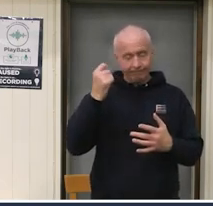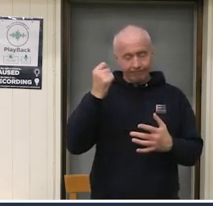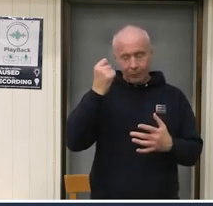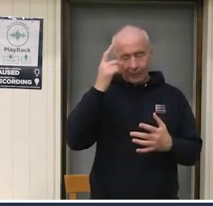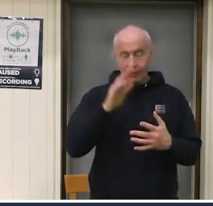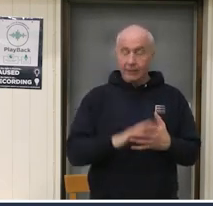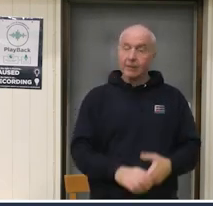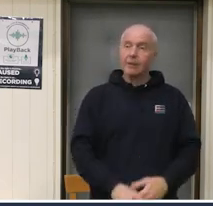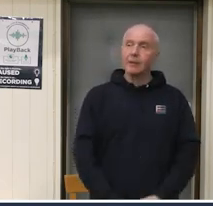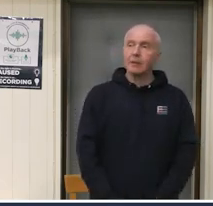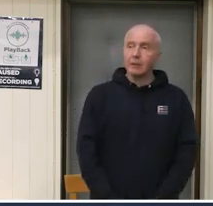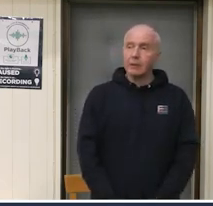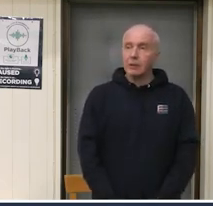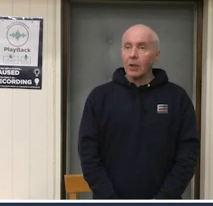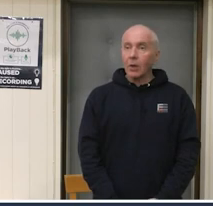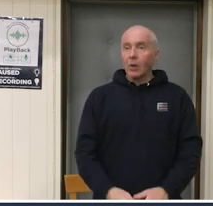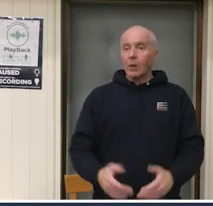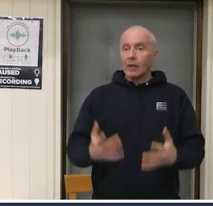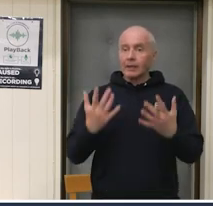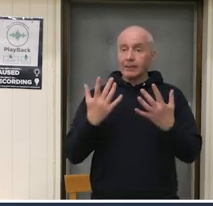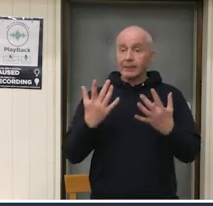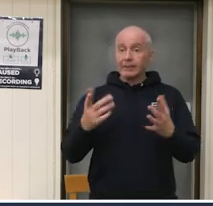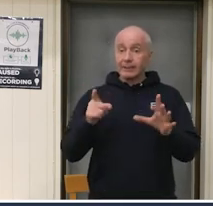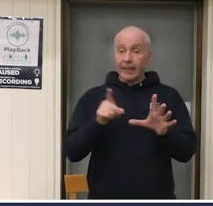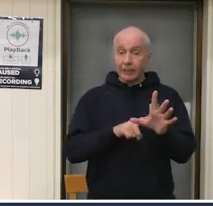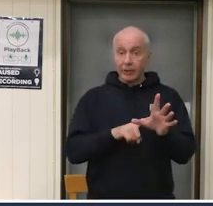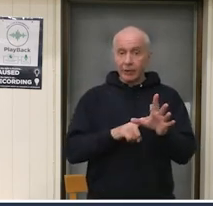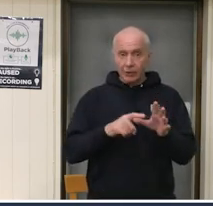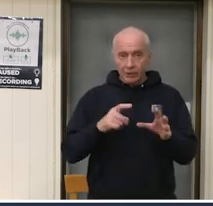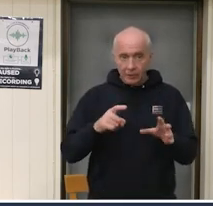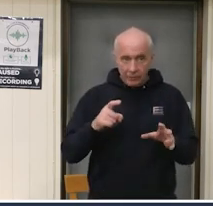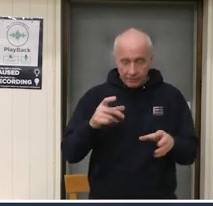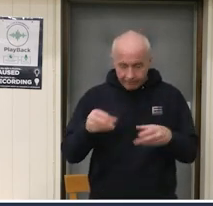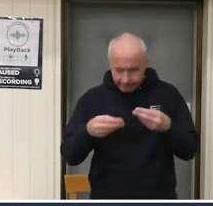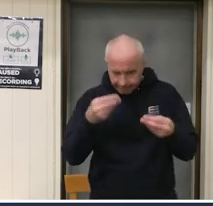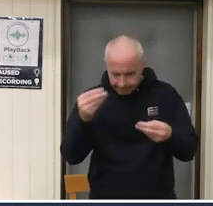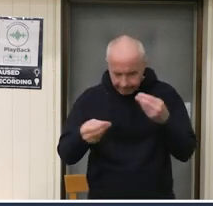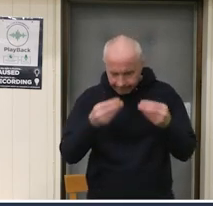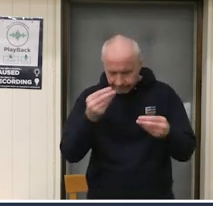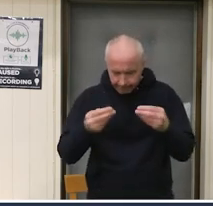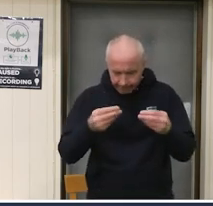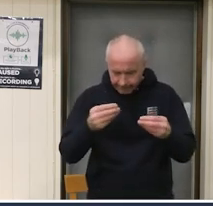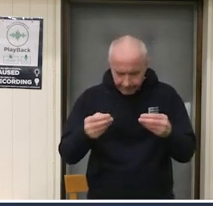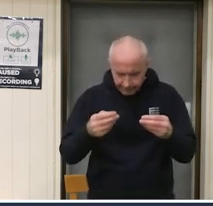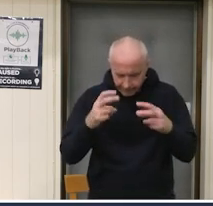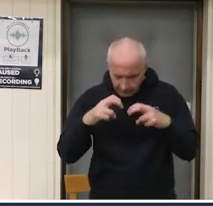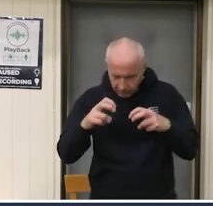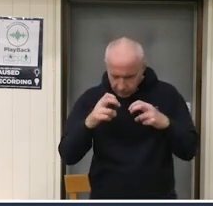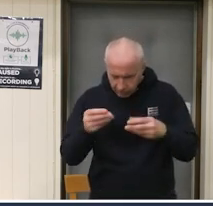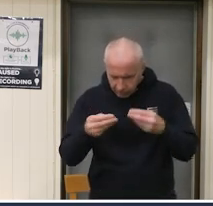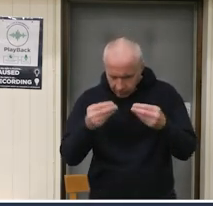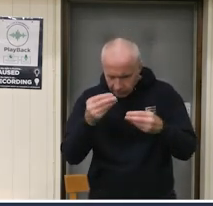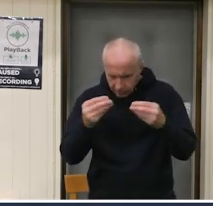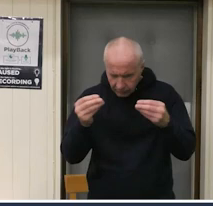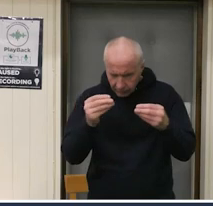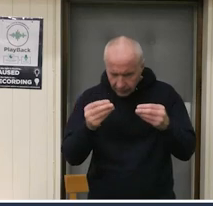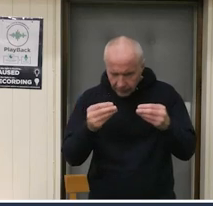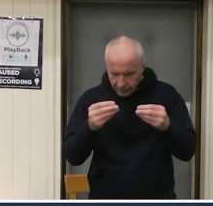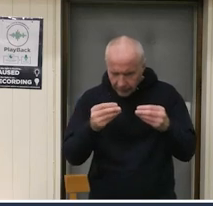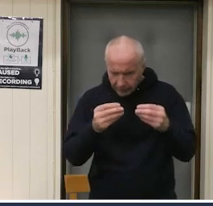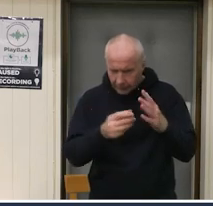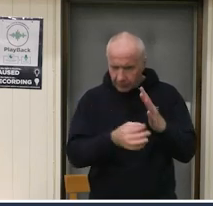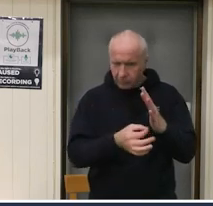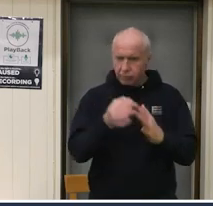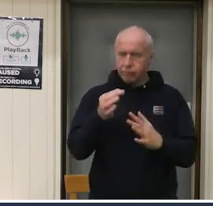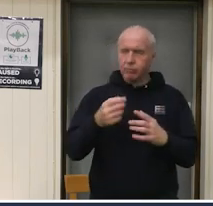a decade unpicking and improving in the most beautiful way the physics